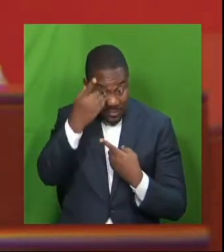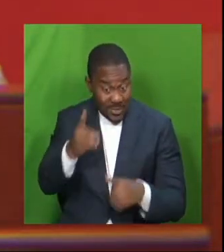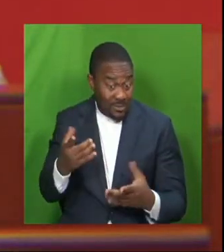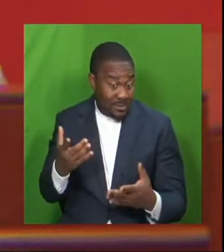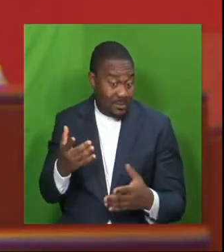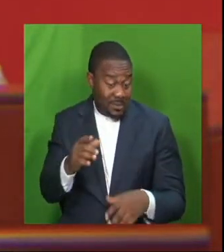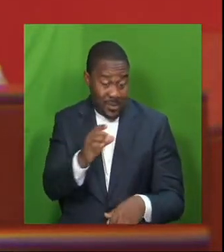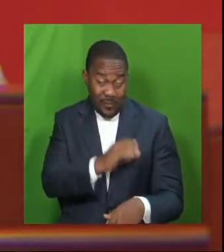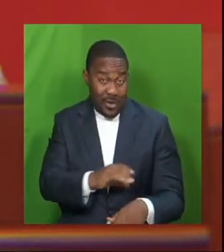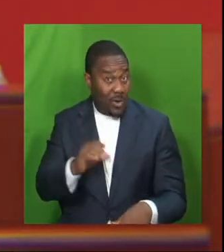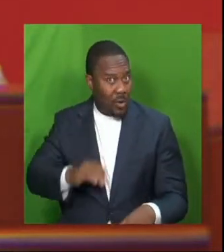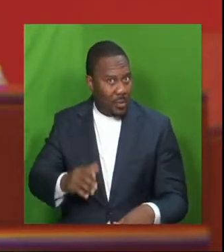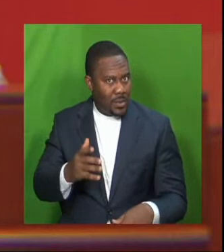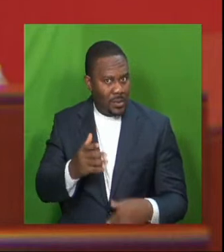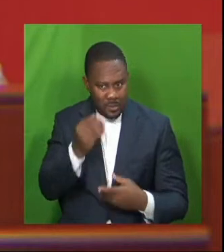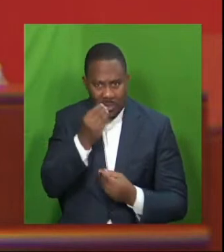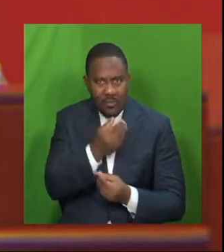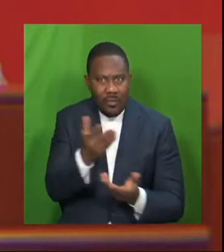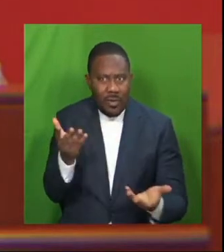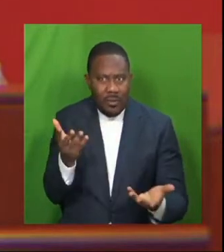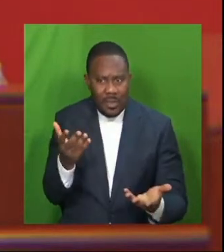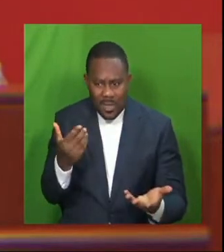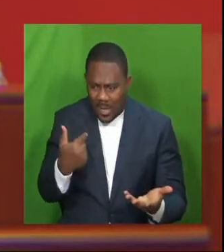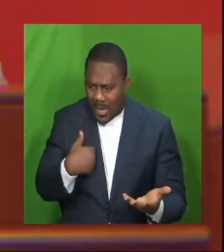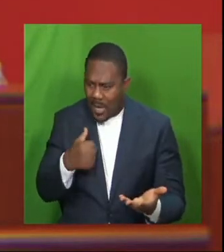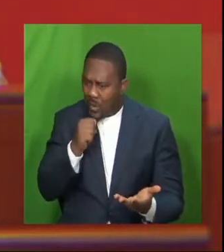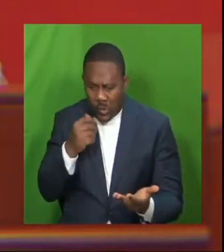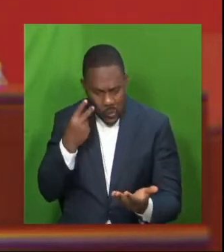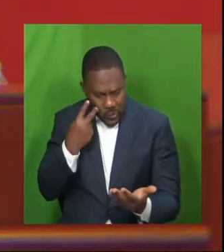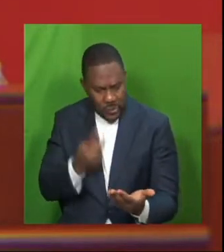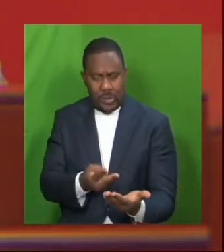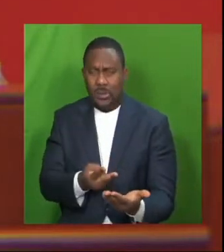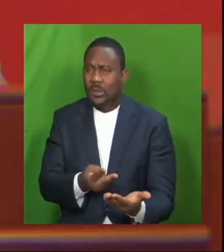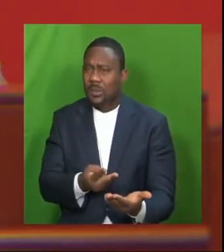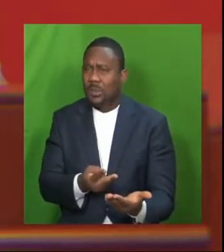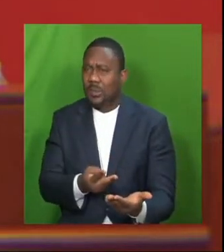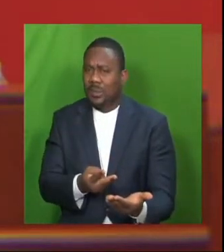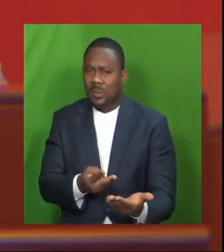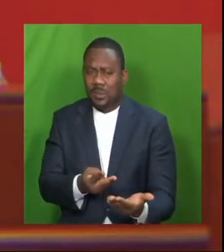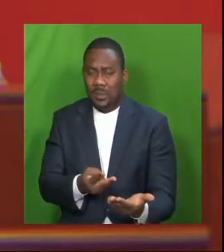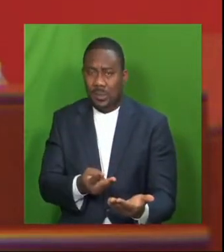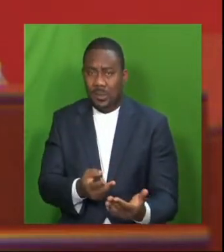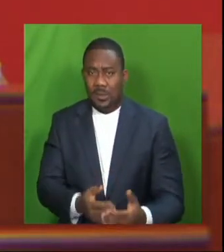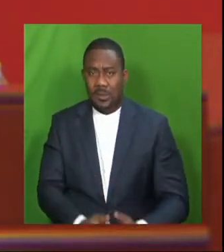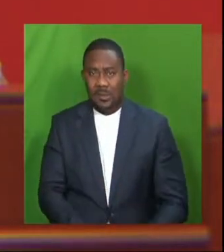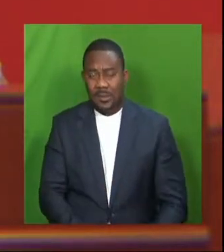committee. I have not seen that in the constitutional provision that you read.